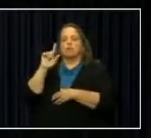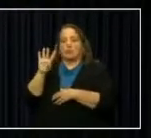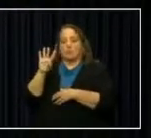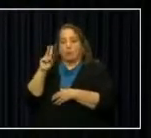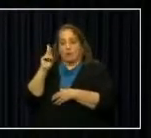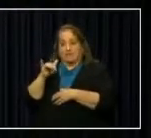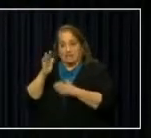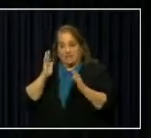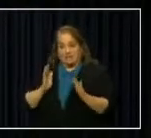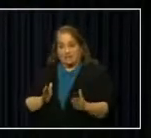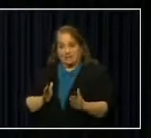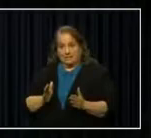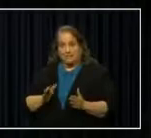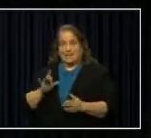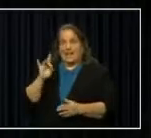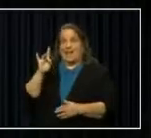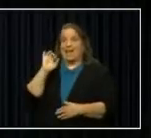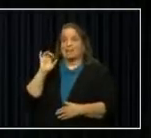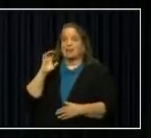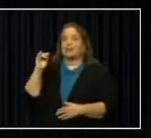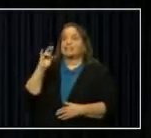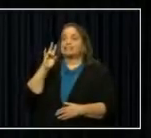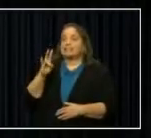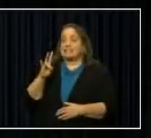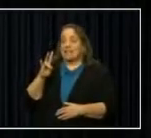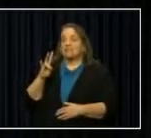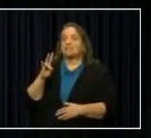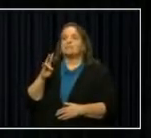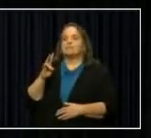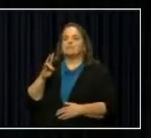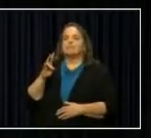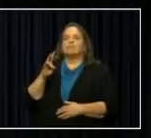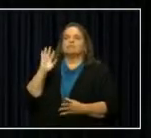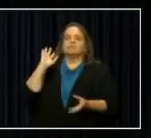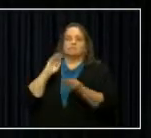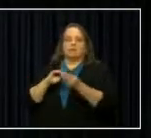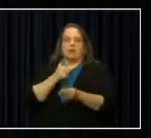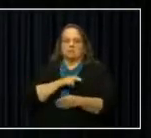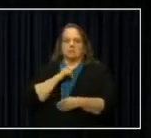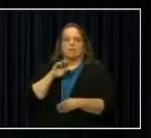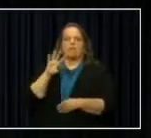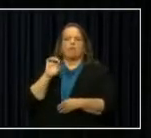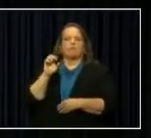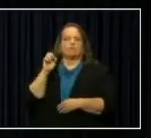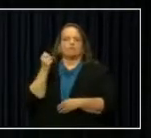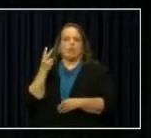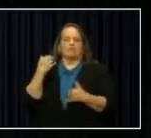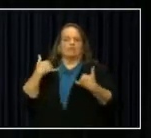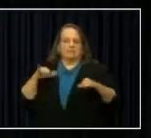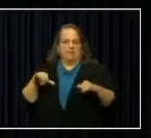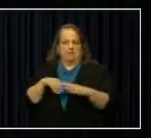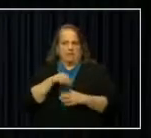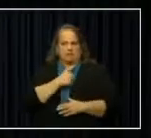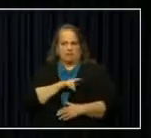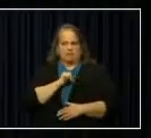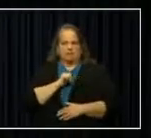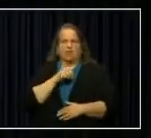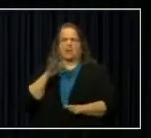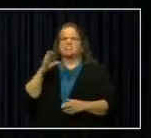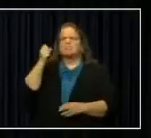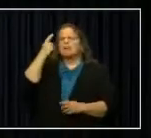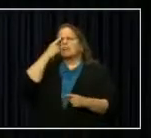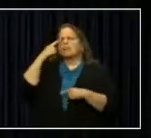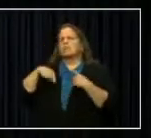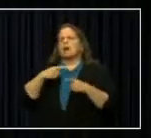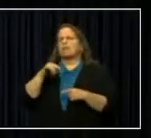28,324 Kentuckians. 807 have ever been hospitalized. 412 are currently hospitalized. Let's be thinking